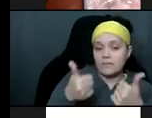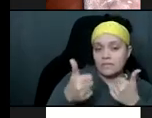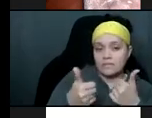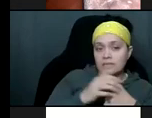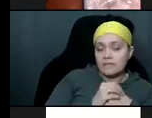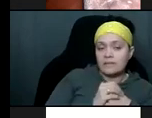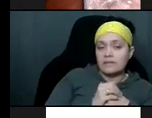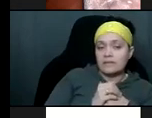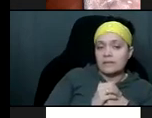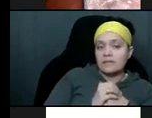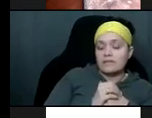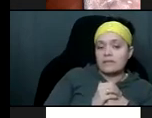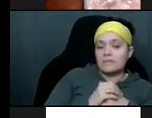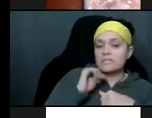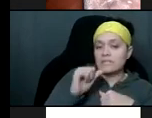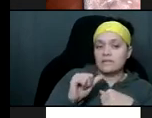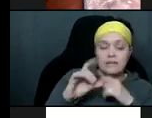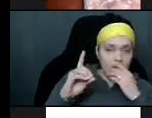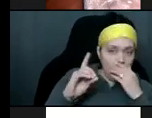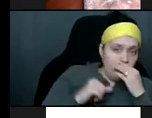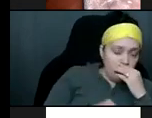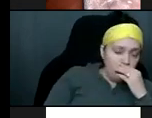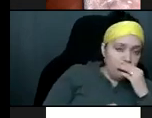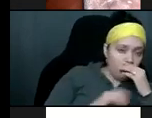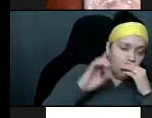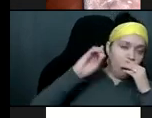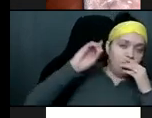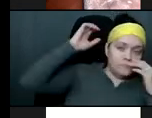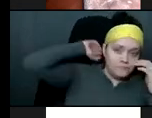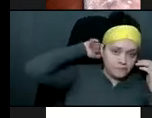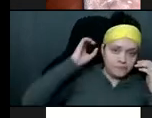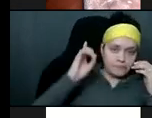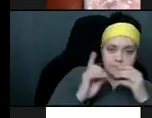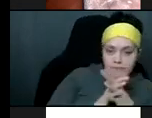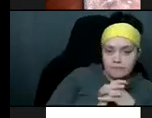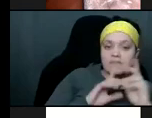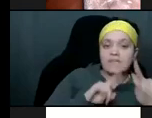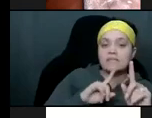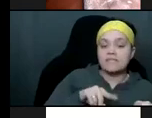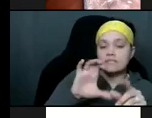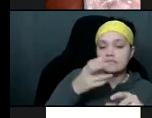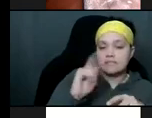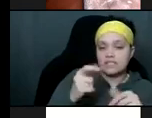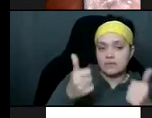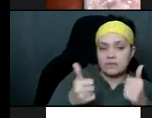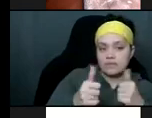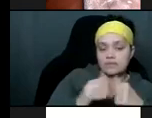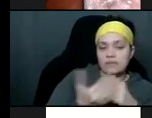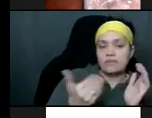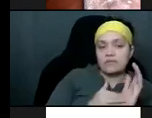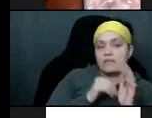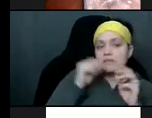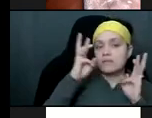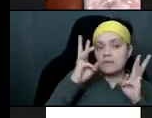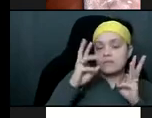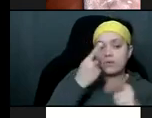named for explorers. Which one is not named for an explorer? Put your answer in the chat. Again, we're not worrying whether you're